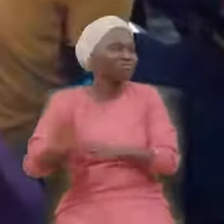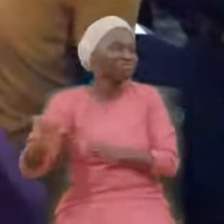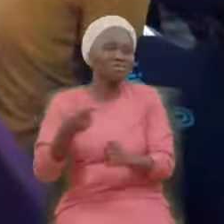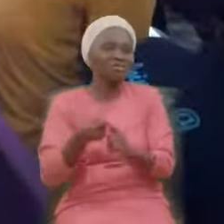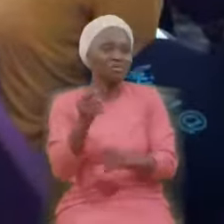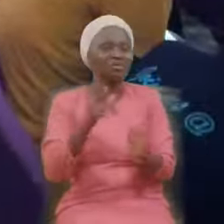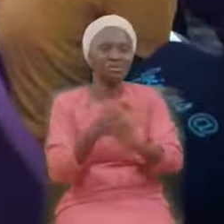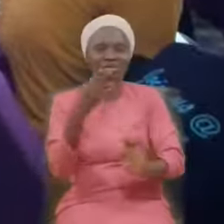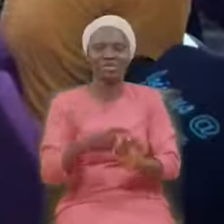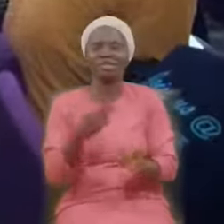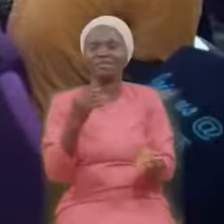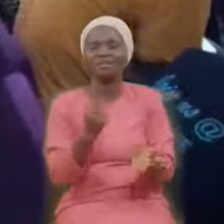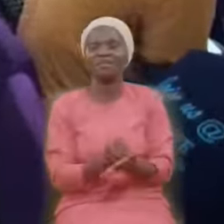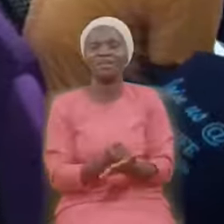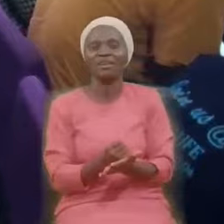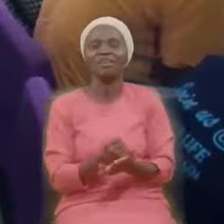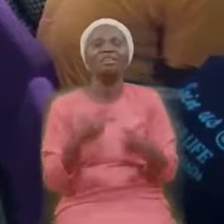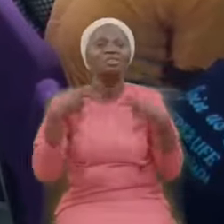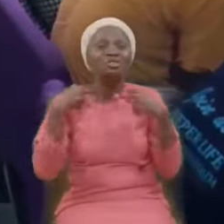Yokes will pass you by.